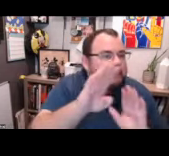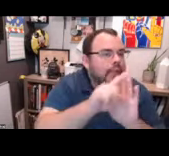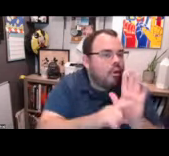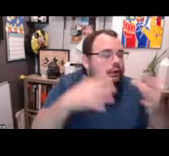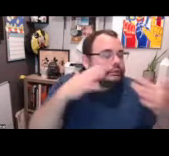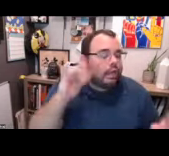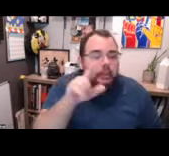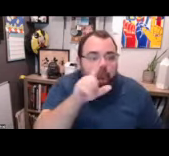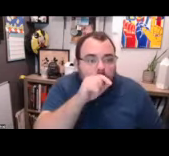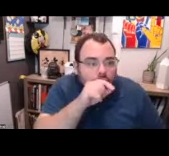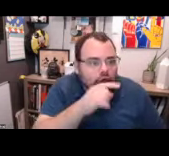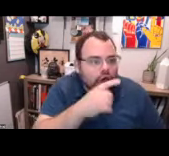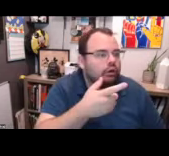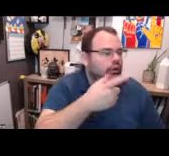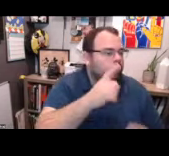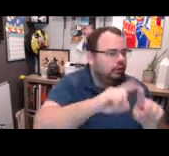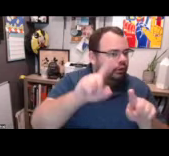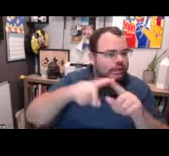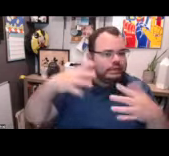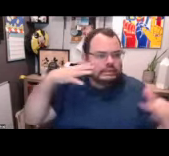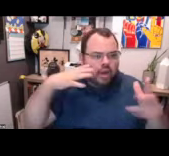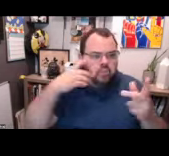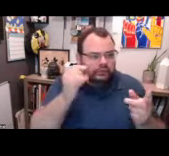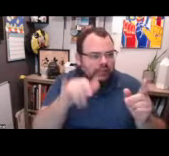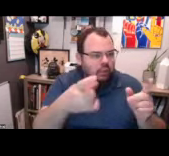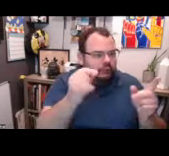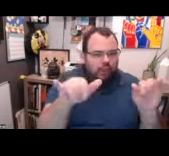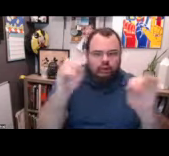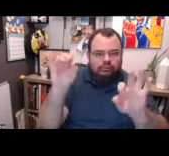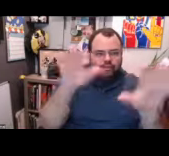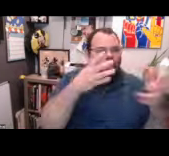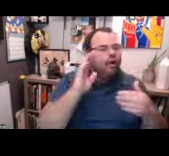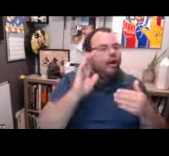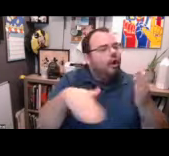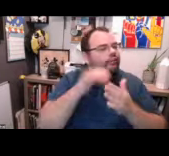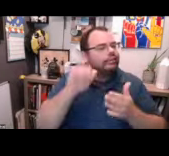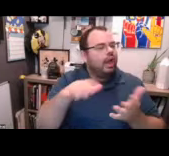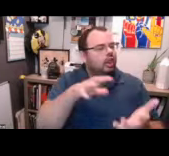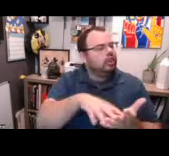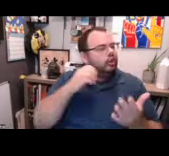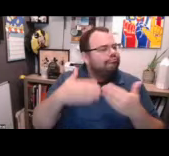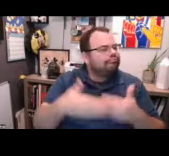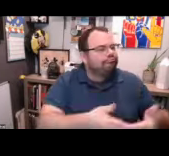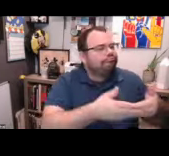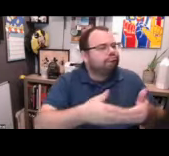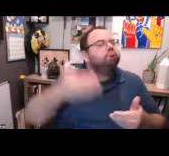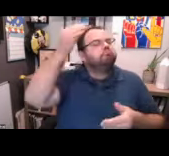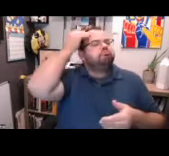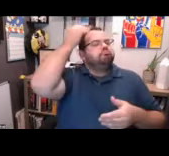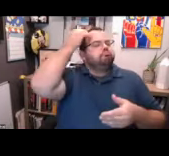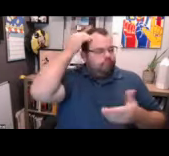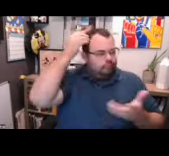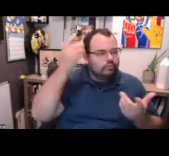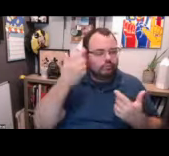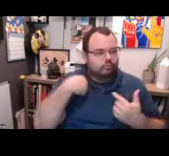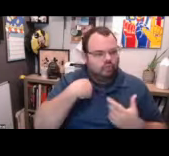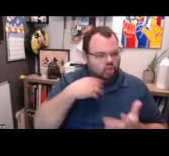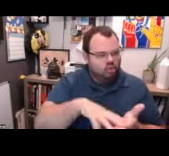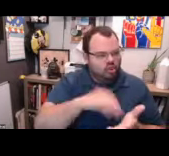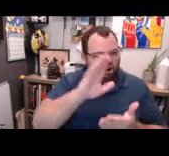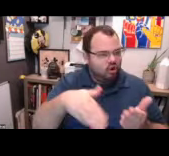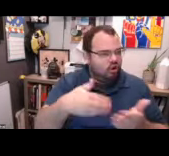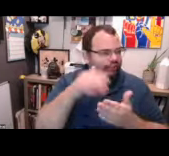all these different sounds, the background noises, the birds, all the different sounds, what they meant. Everything that people